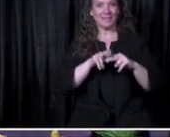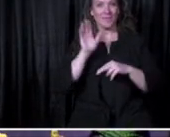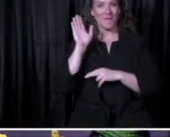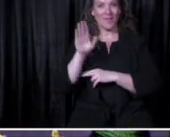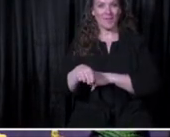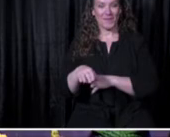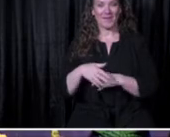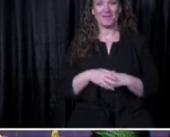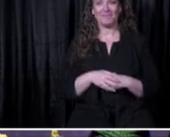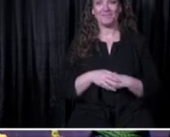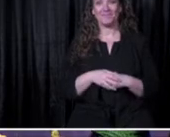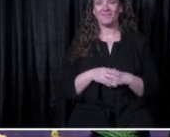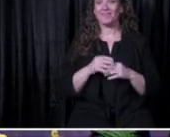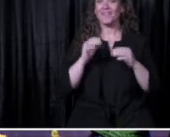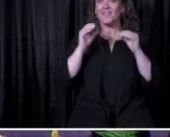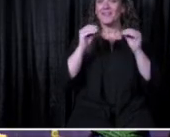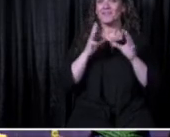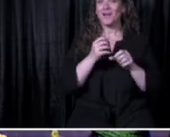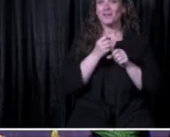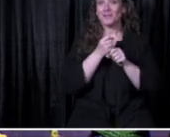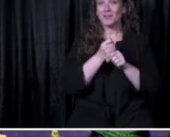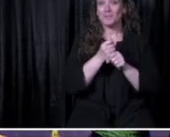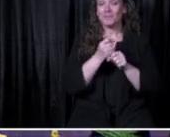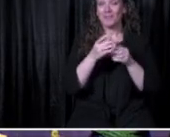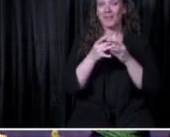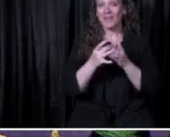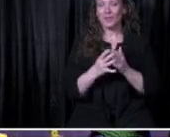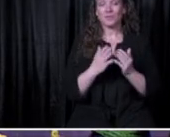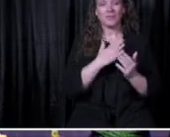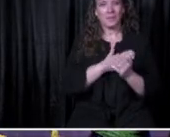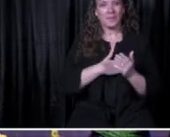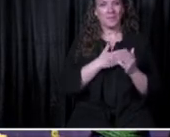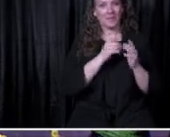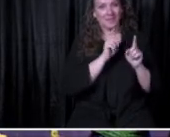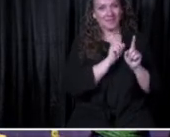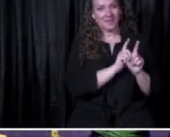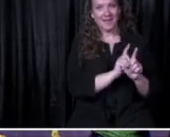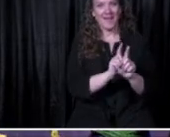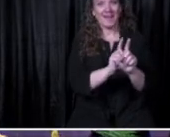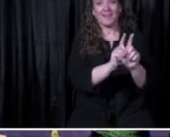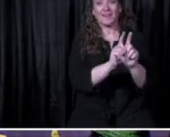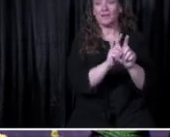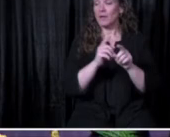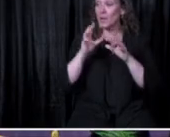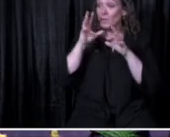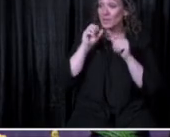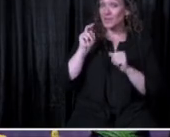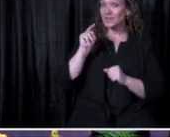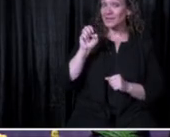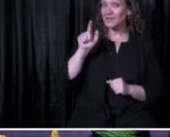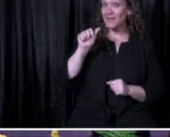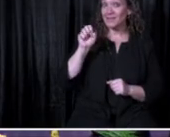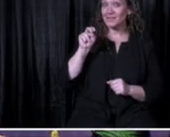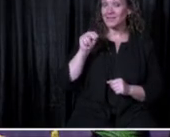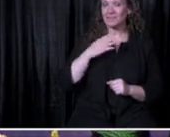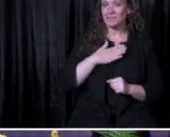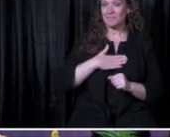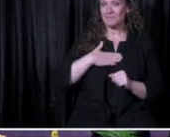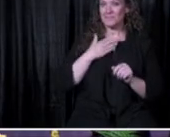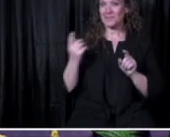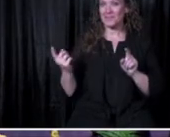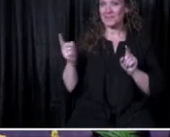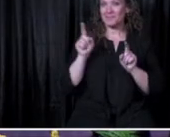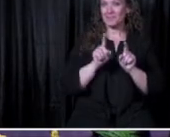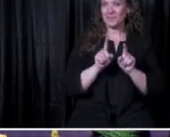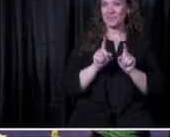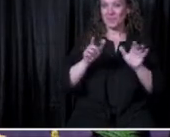marshals, please escort the master's candidates to the platform. And President Nelson, please join me to greet the